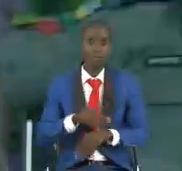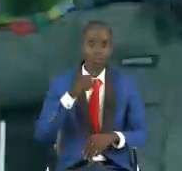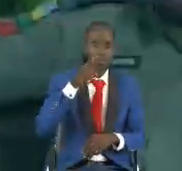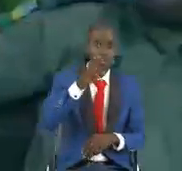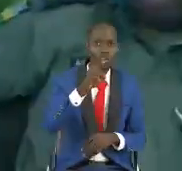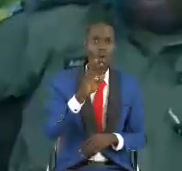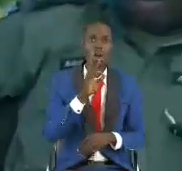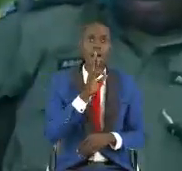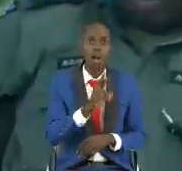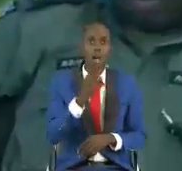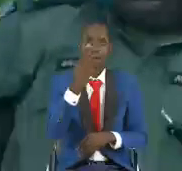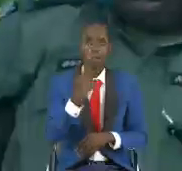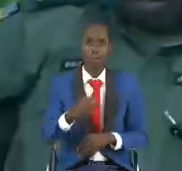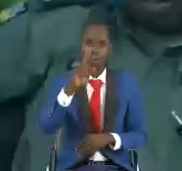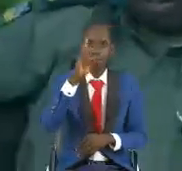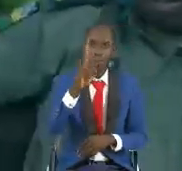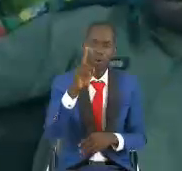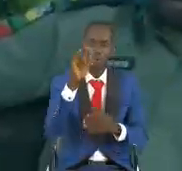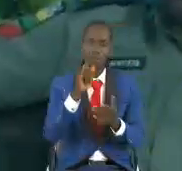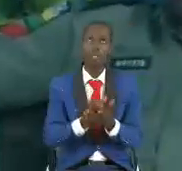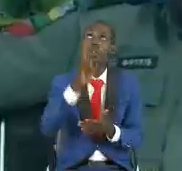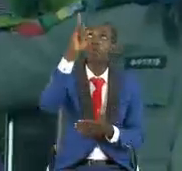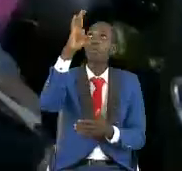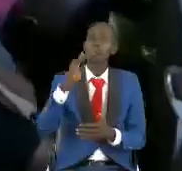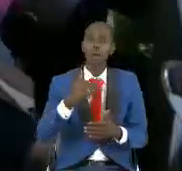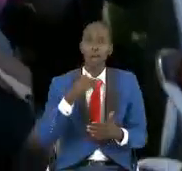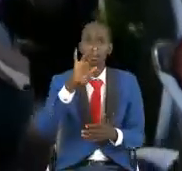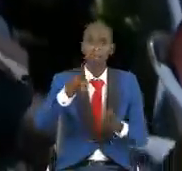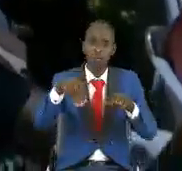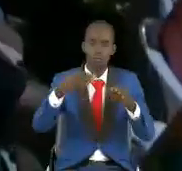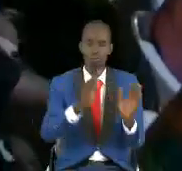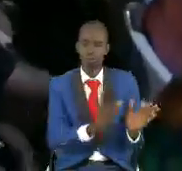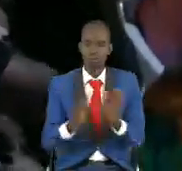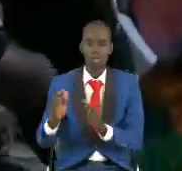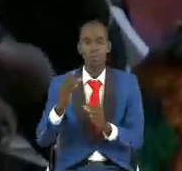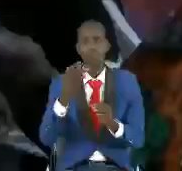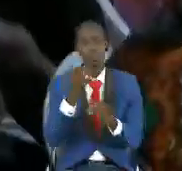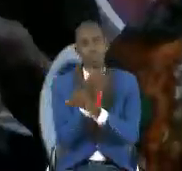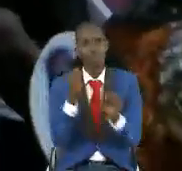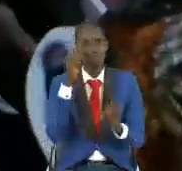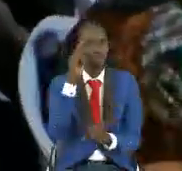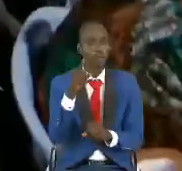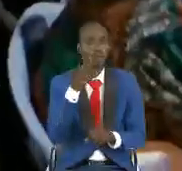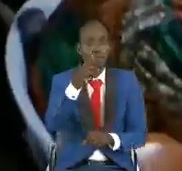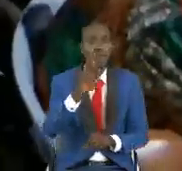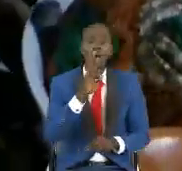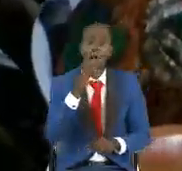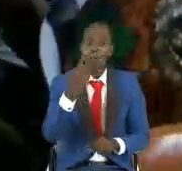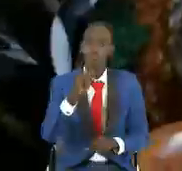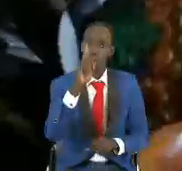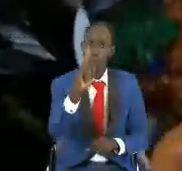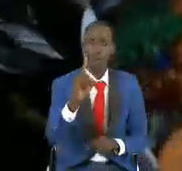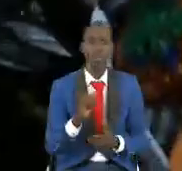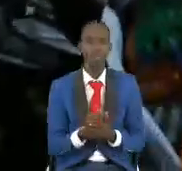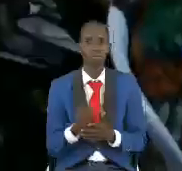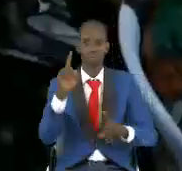one that God has ordained redemption for. I said you are the one. I